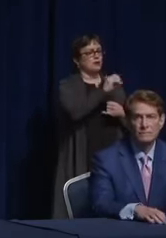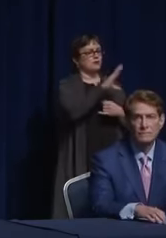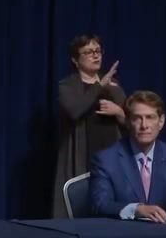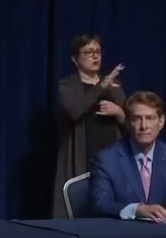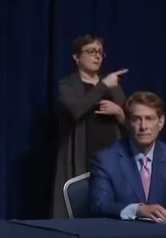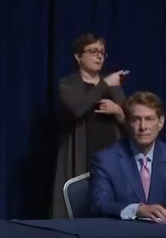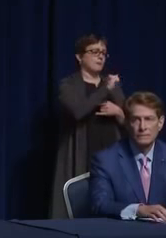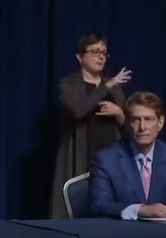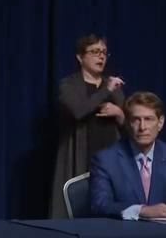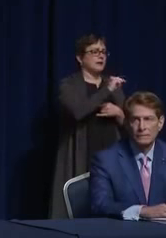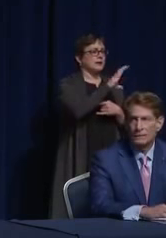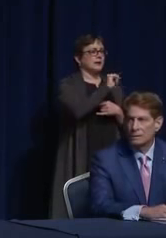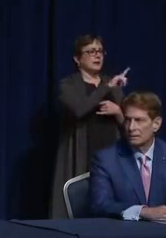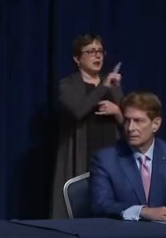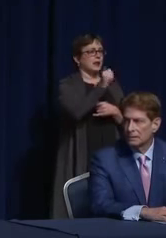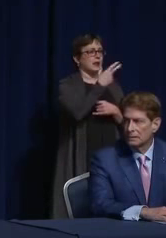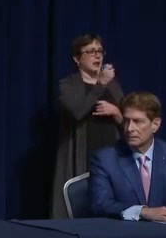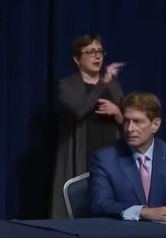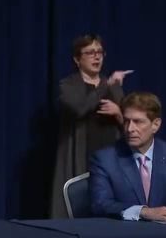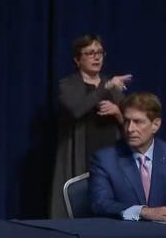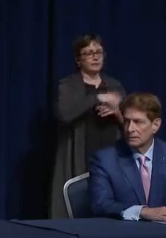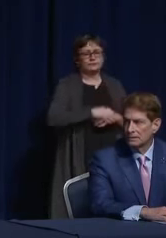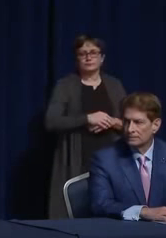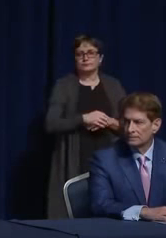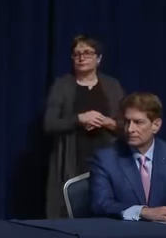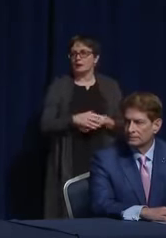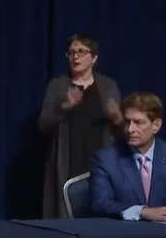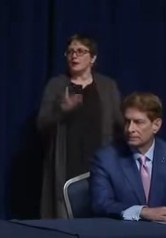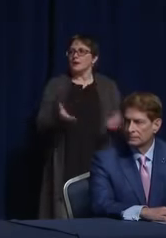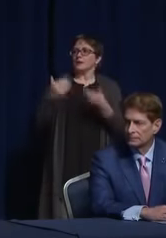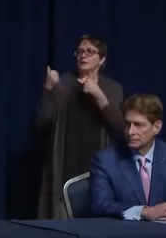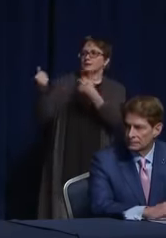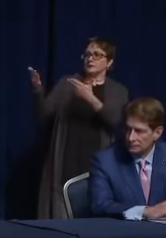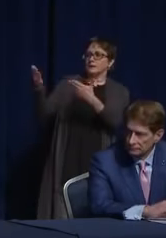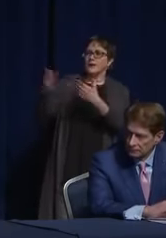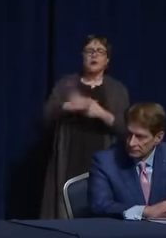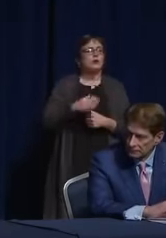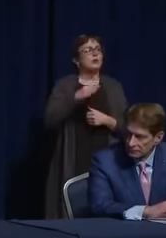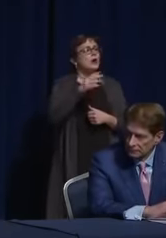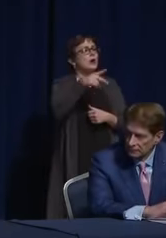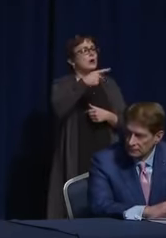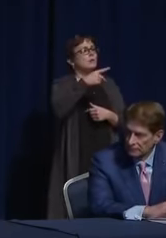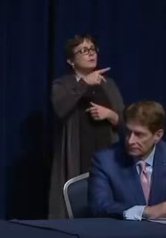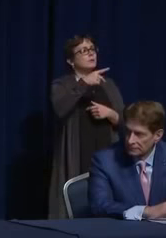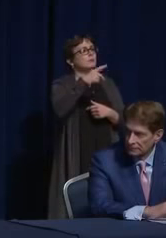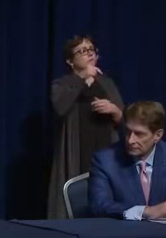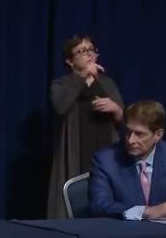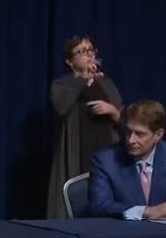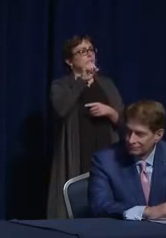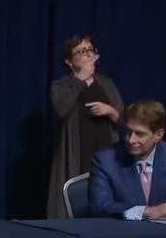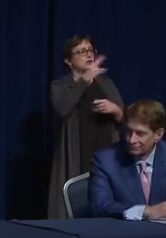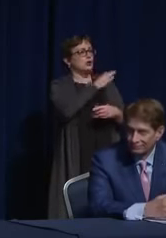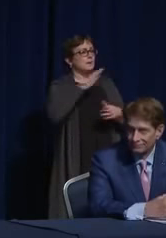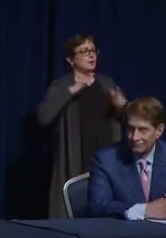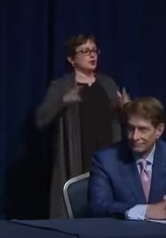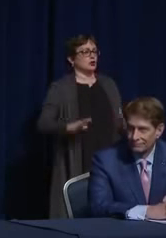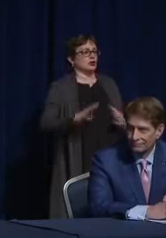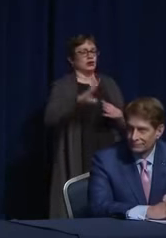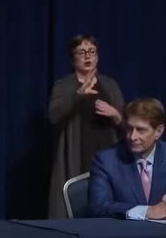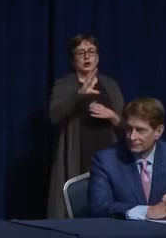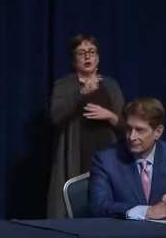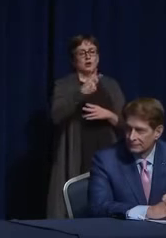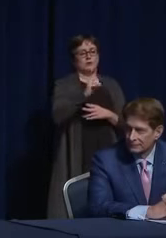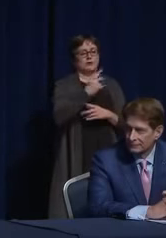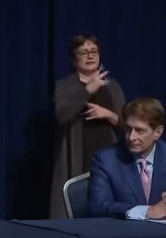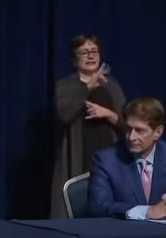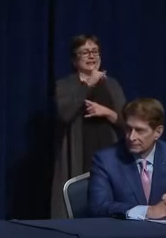an Italian American and whose late husband, Tony, was an Italian American, I want to say to you and all the Italian Americans